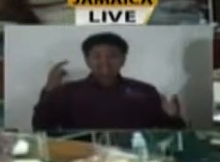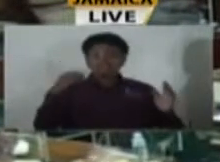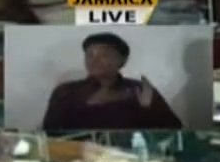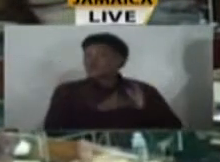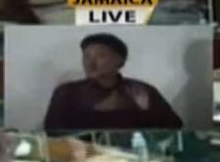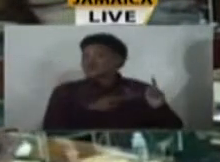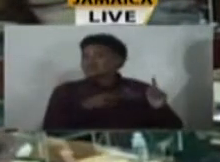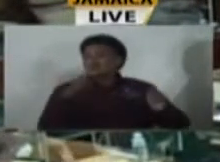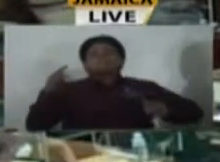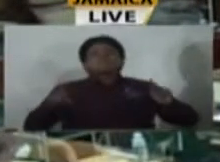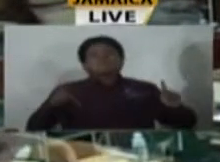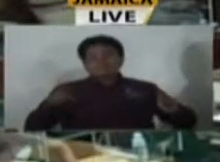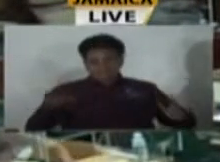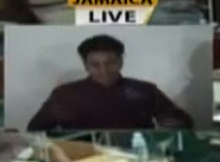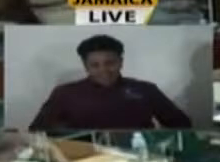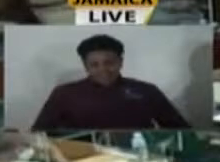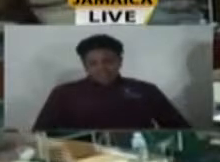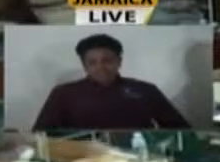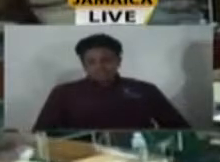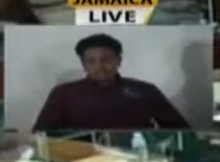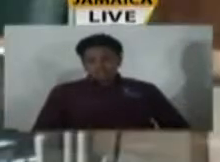17,000 people.